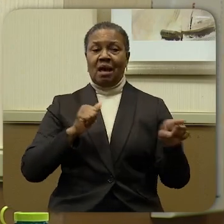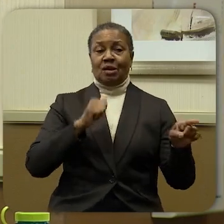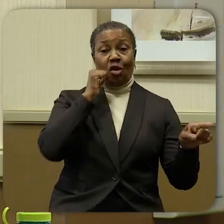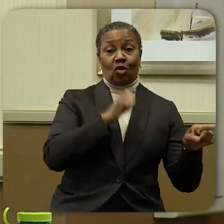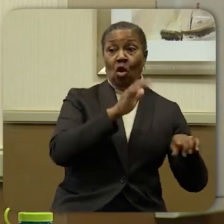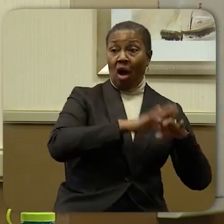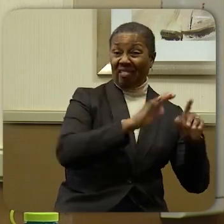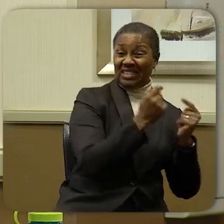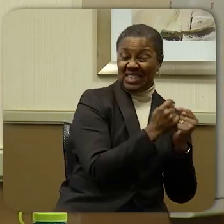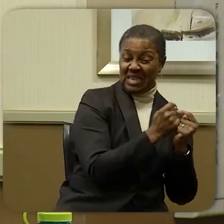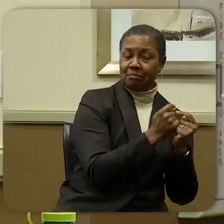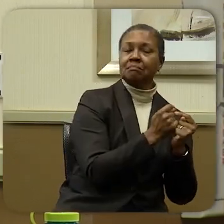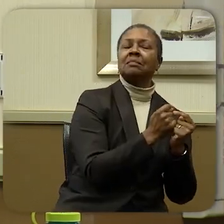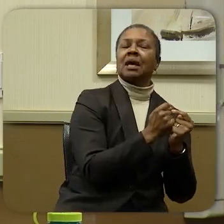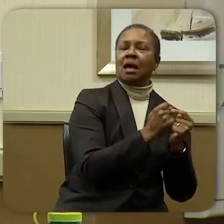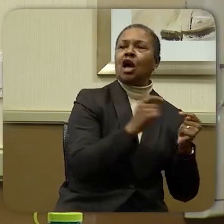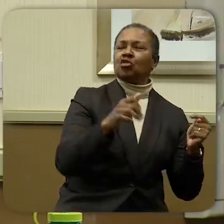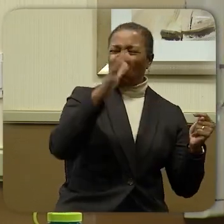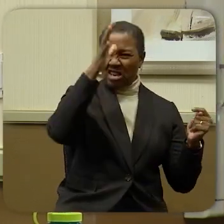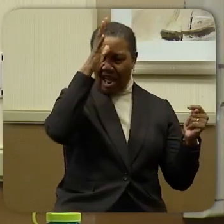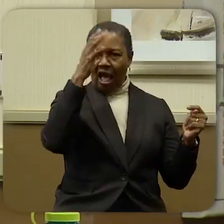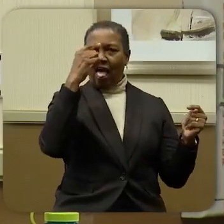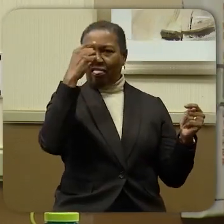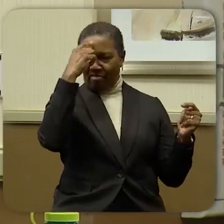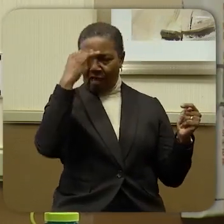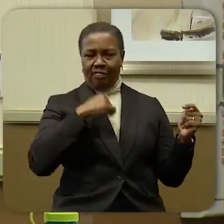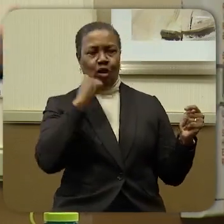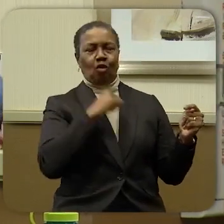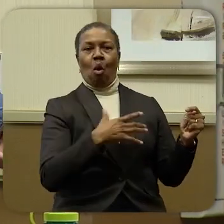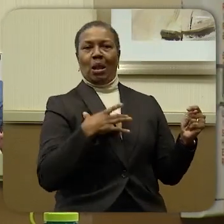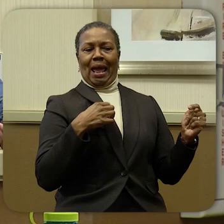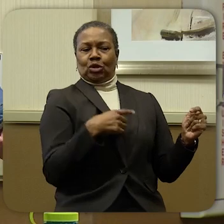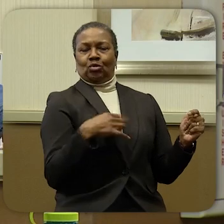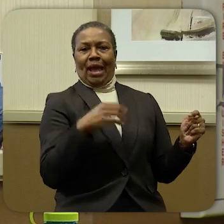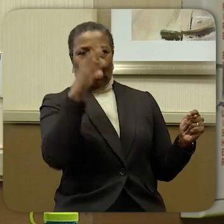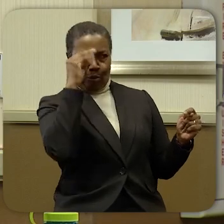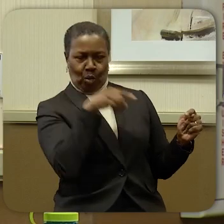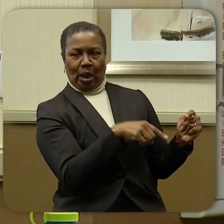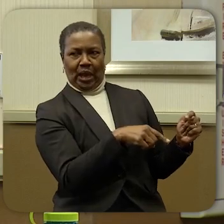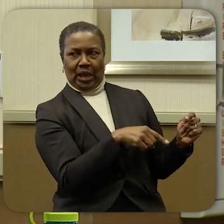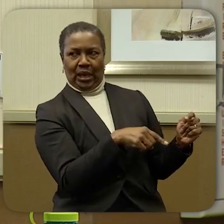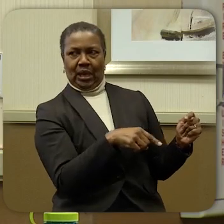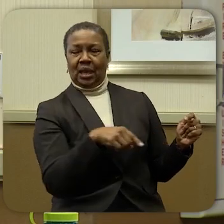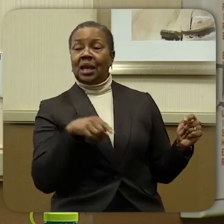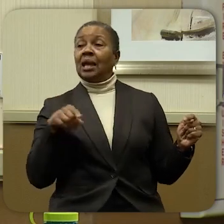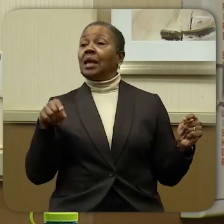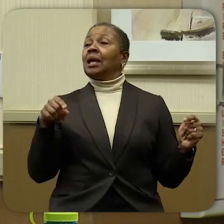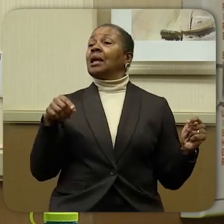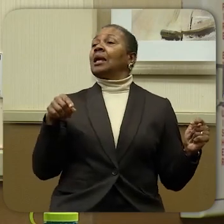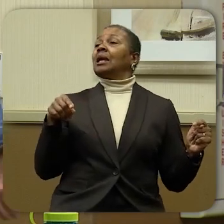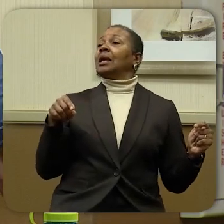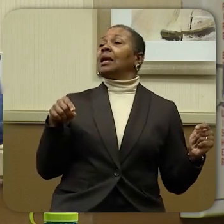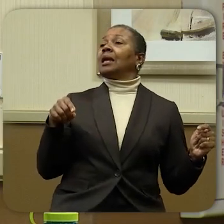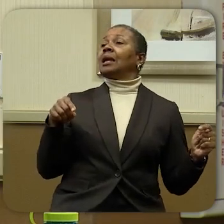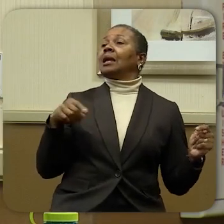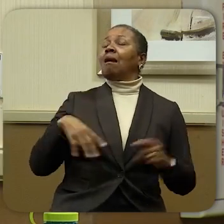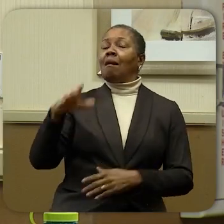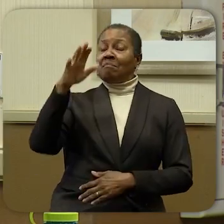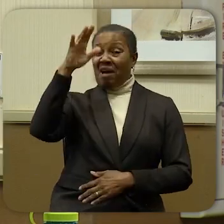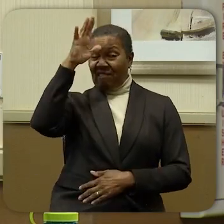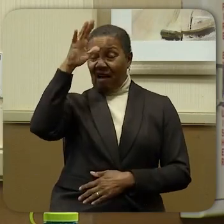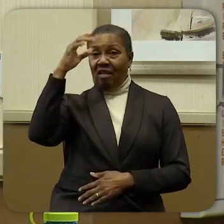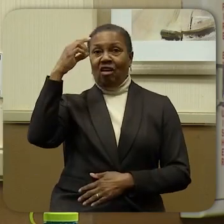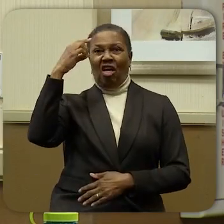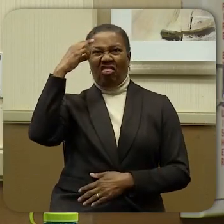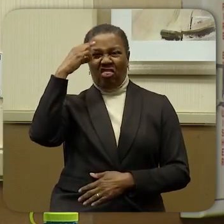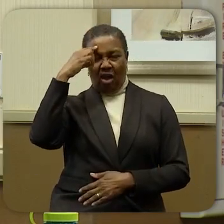you. What do you think was Dad's anxiety about why that would be? He thought that I would be a